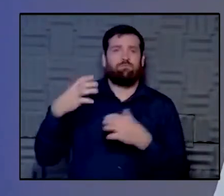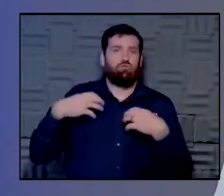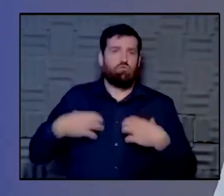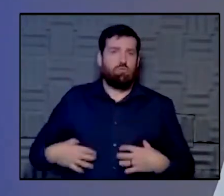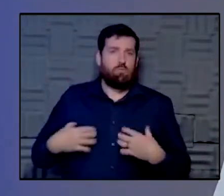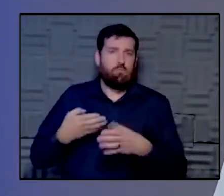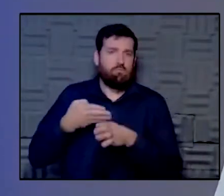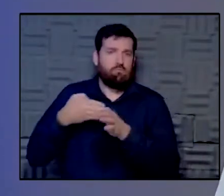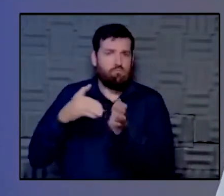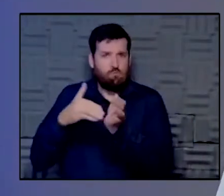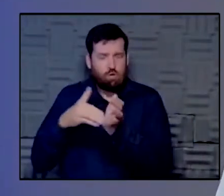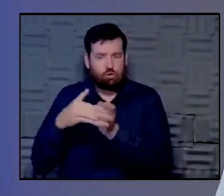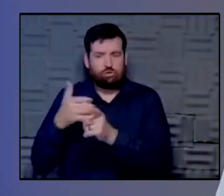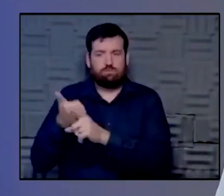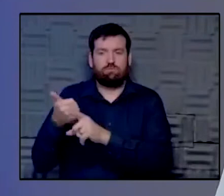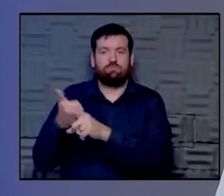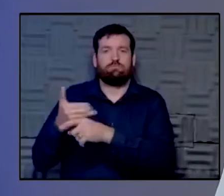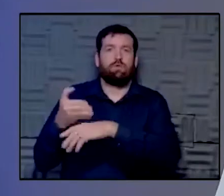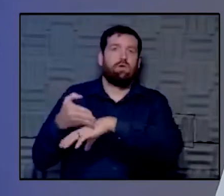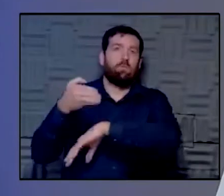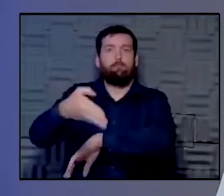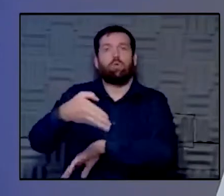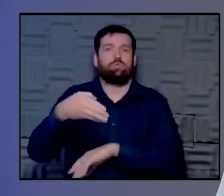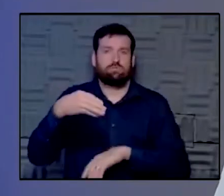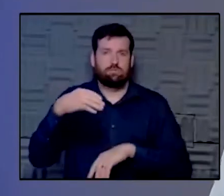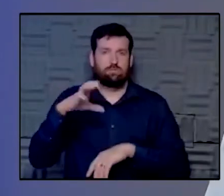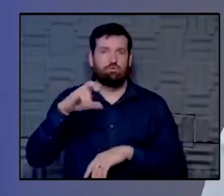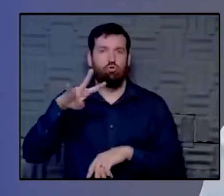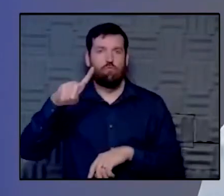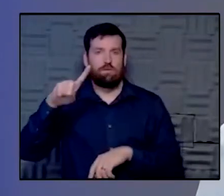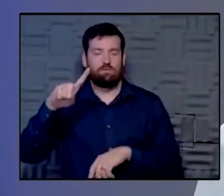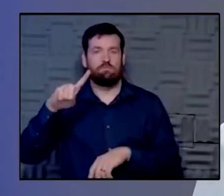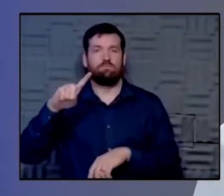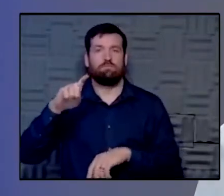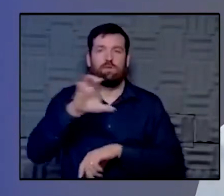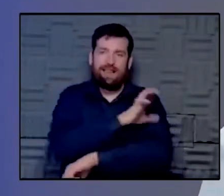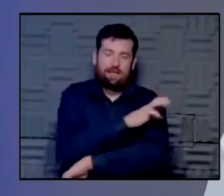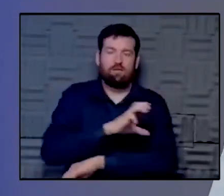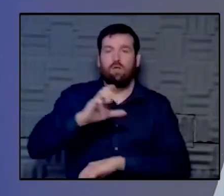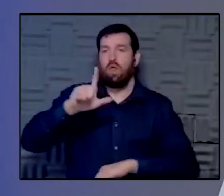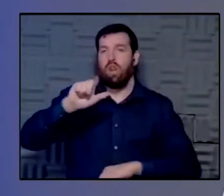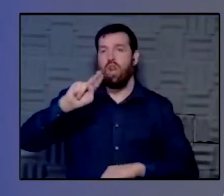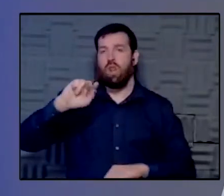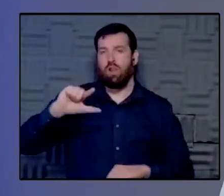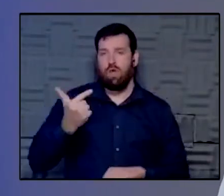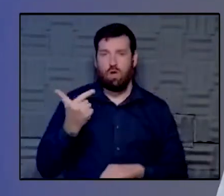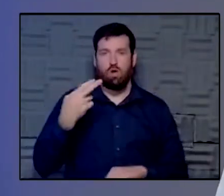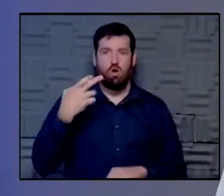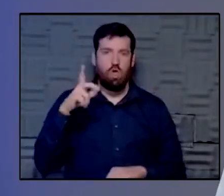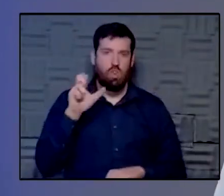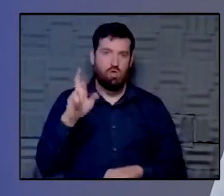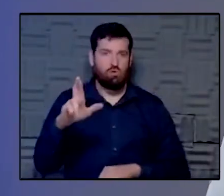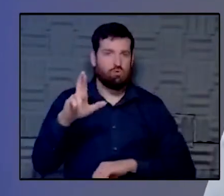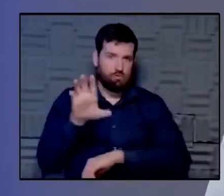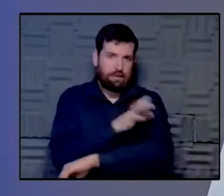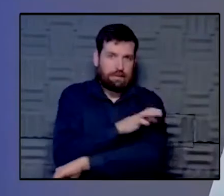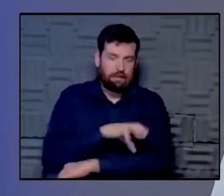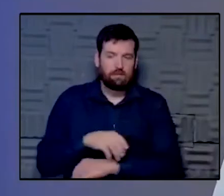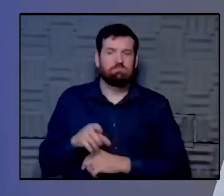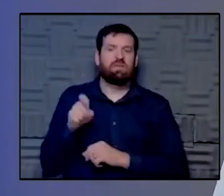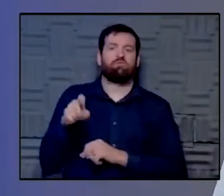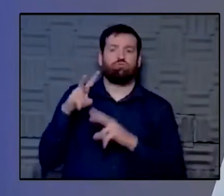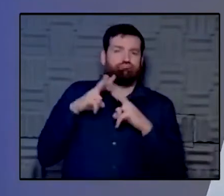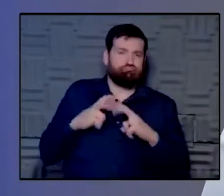their post-COVID clinic or their long-haul COVID clinic to address these types of things as well. I think you have to look at what are